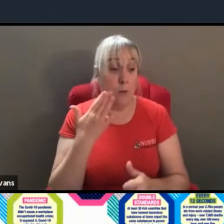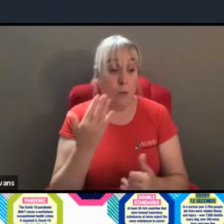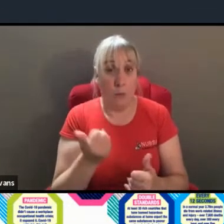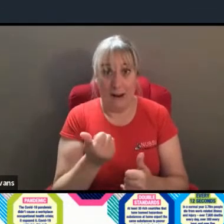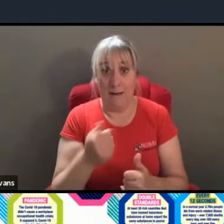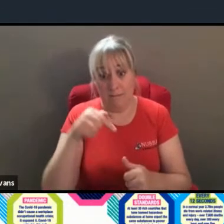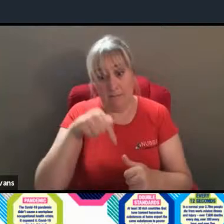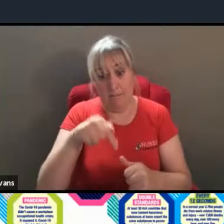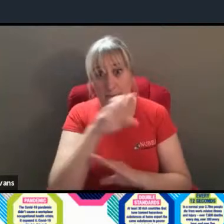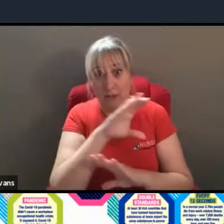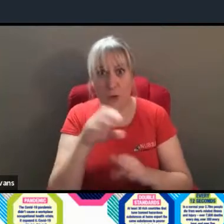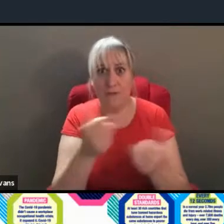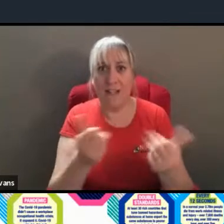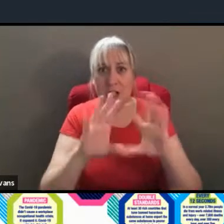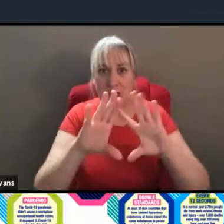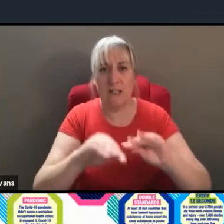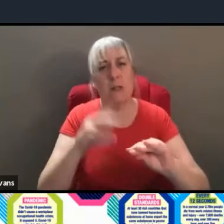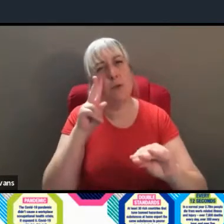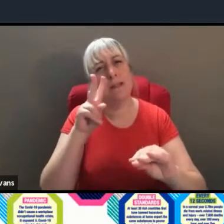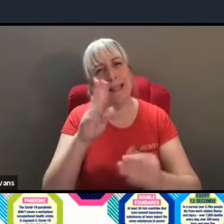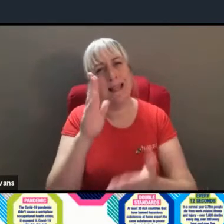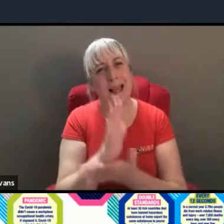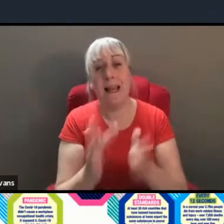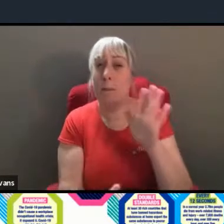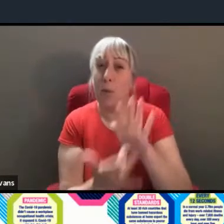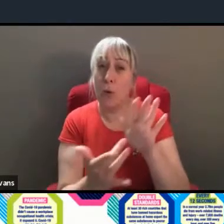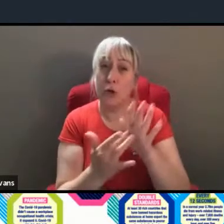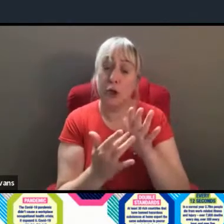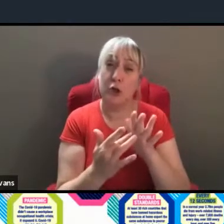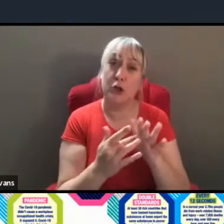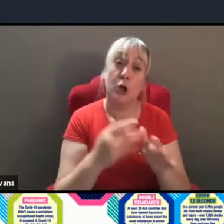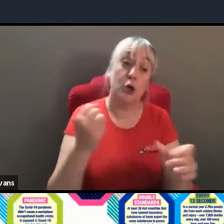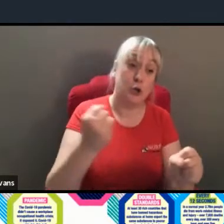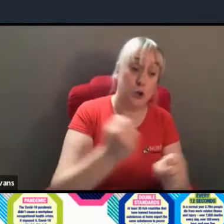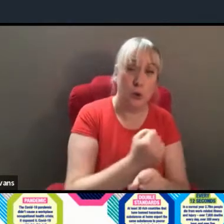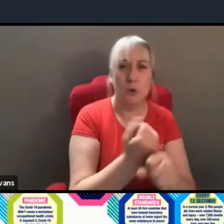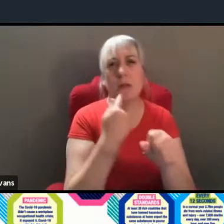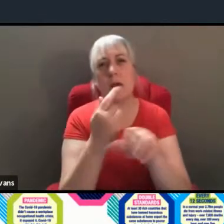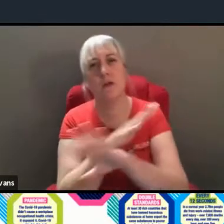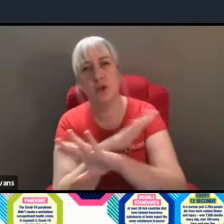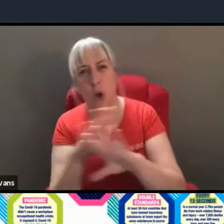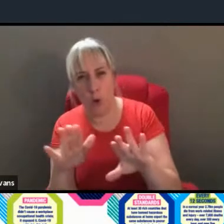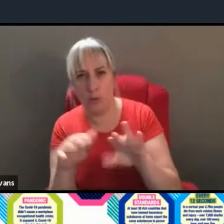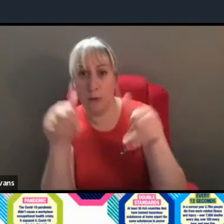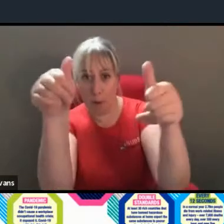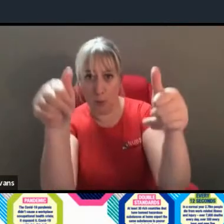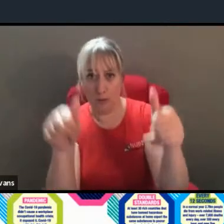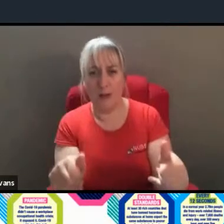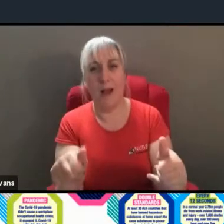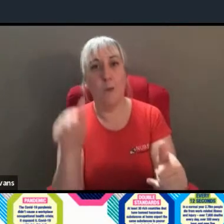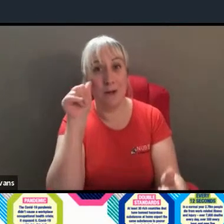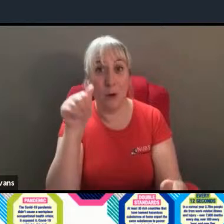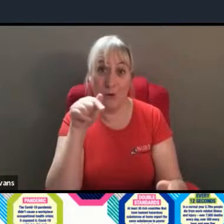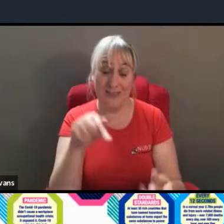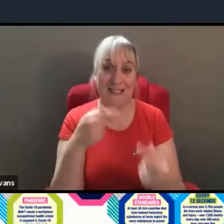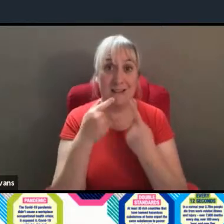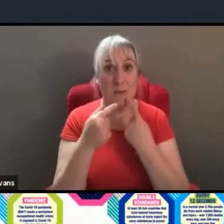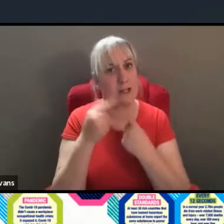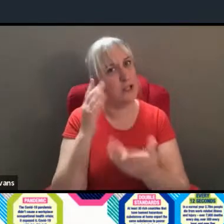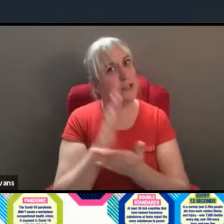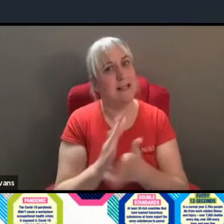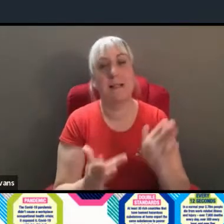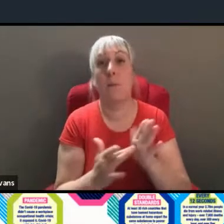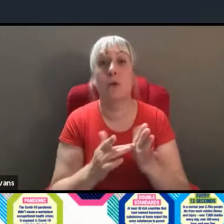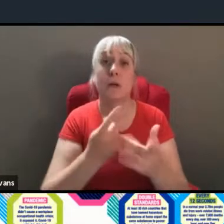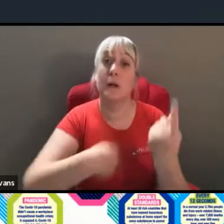see an important do's and don'ts poster as a backdrop. We know these posters and messages make a difference, and we'd like to see them, we need